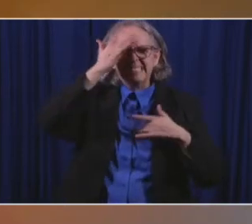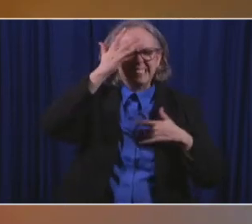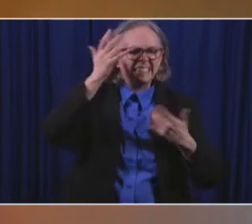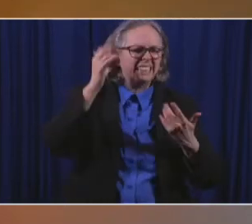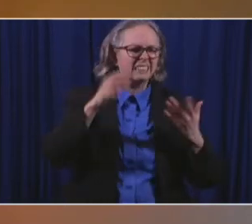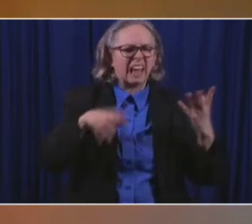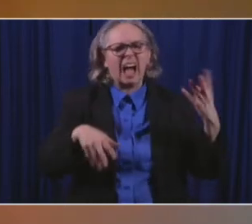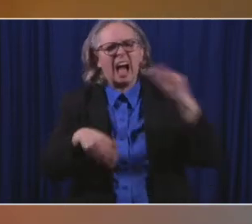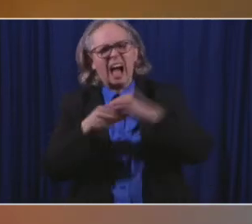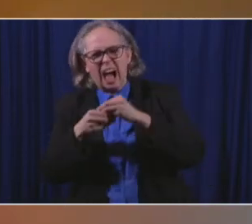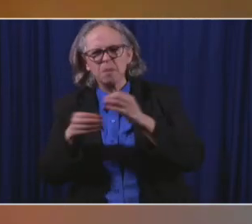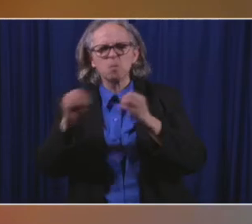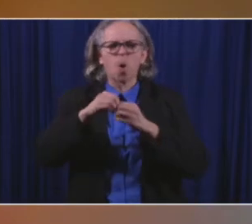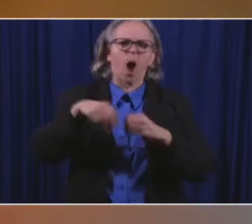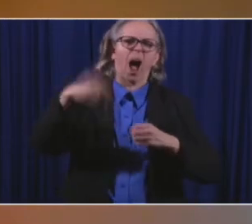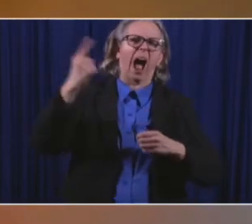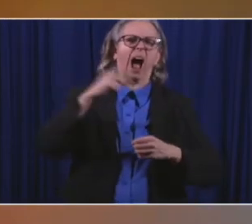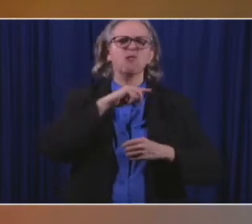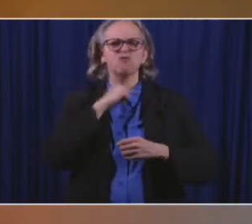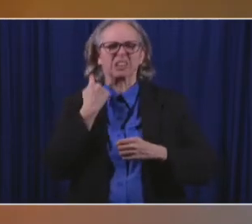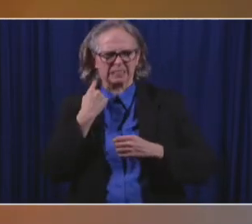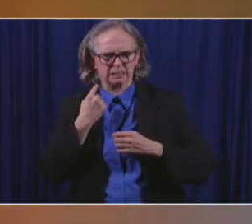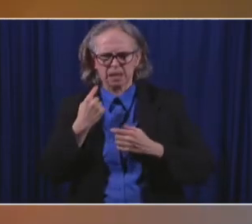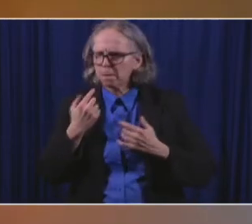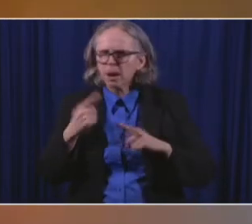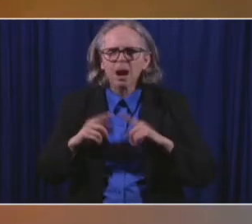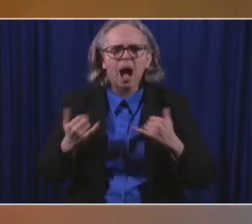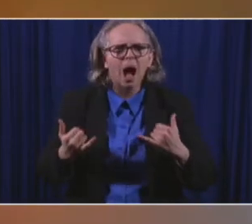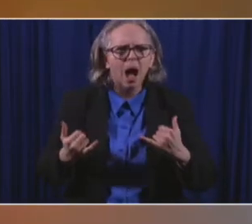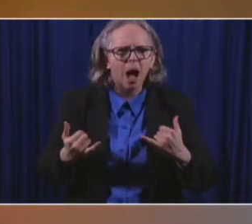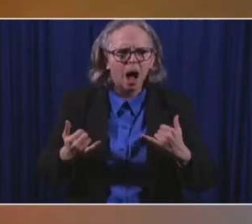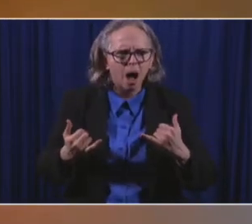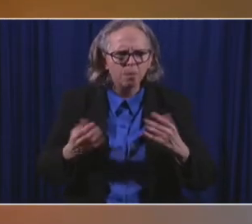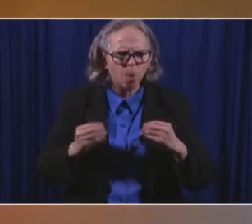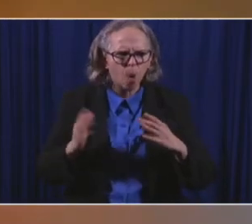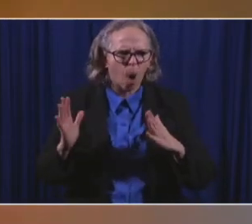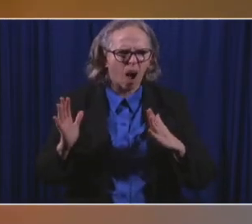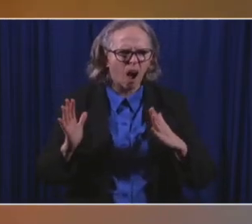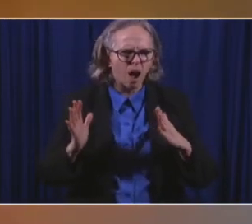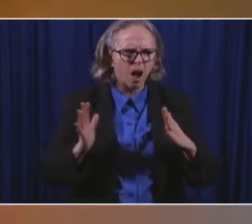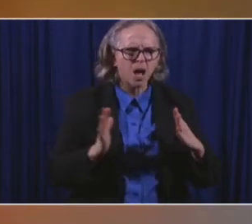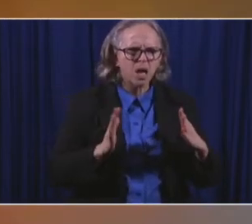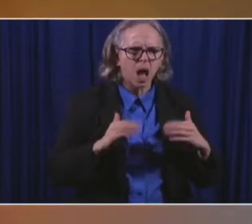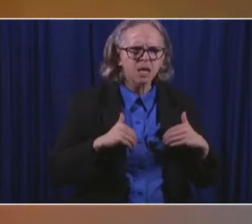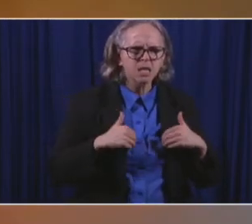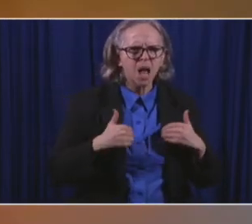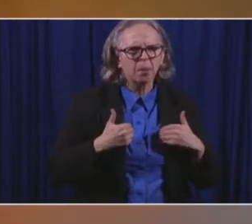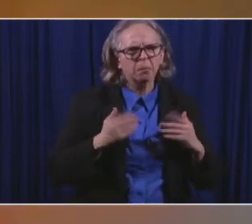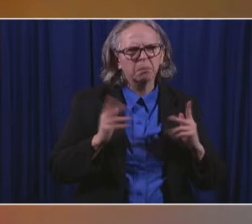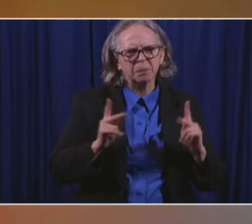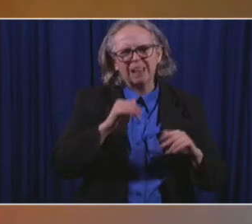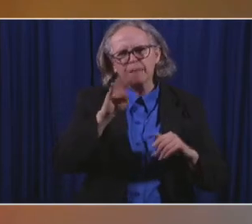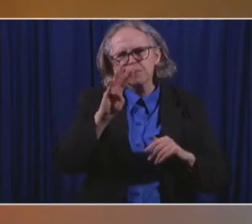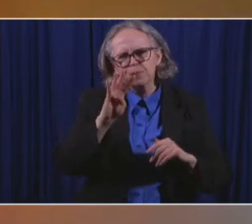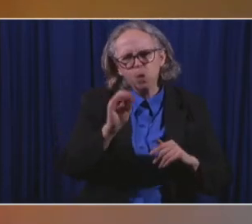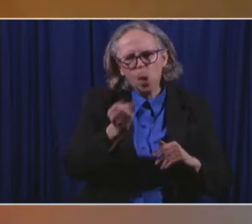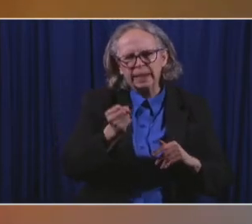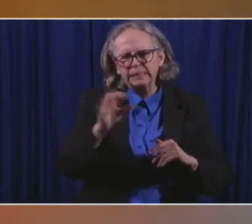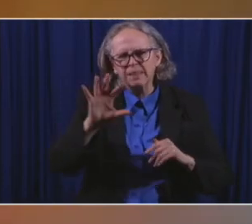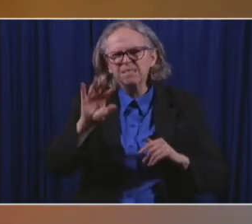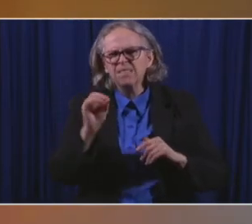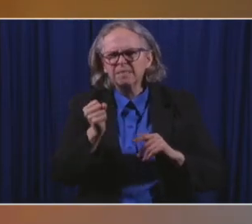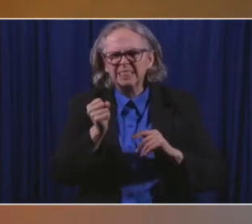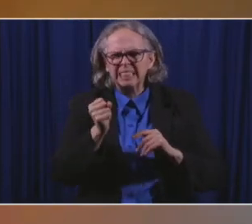categories. Right now, we're seeing definitely more of your younger crowd. So when I say younger, I would say the 40s, 50s, 60s,